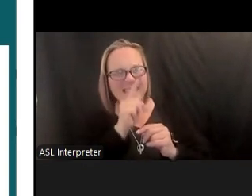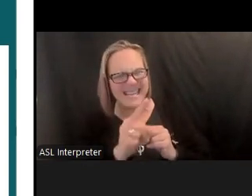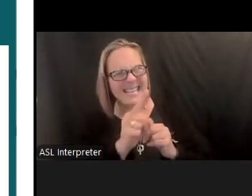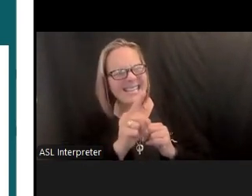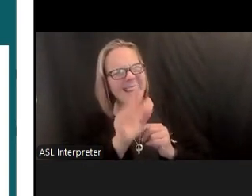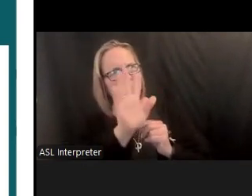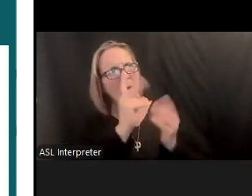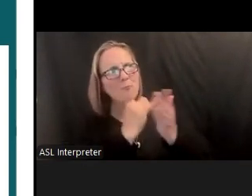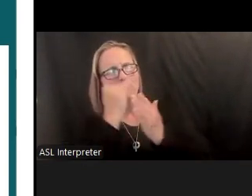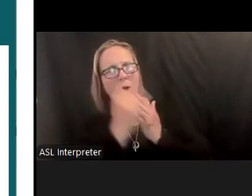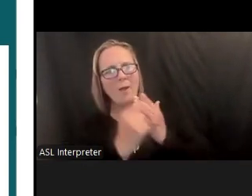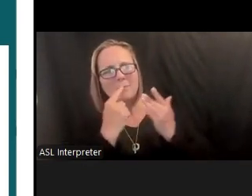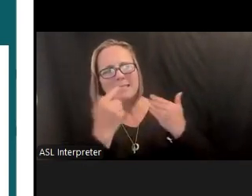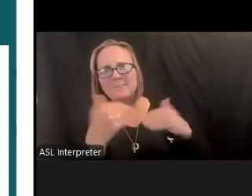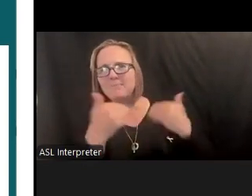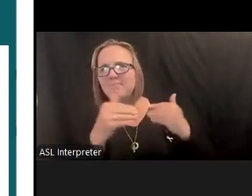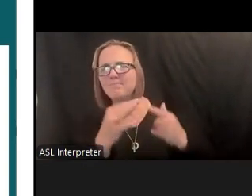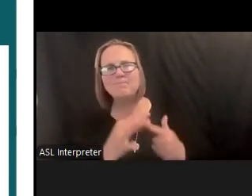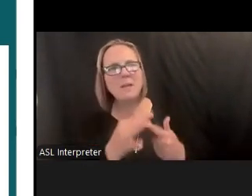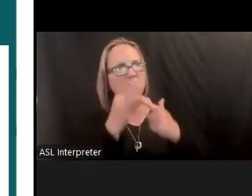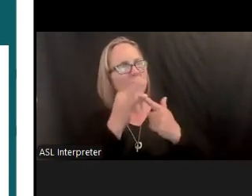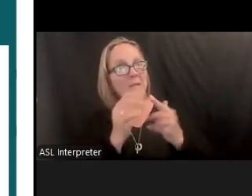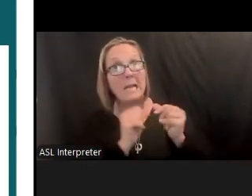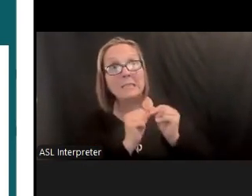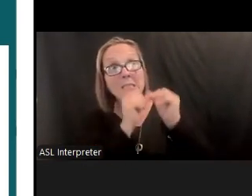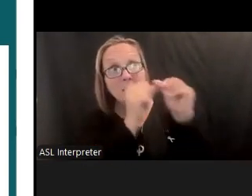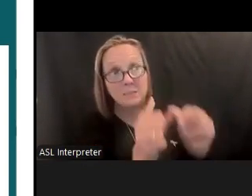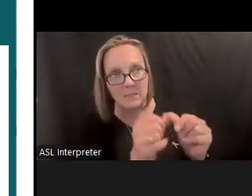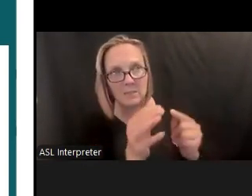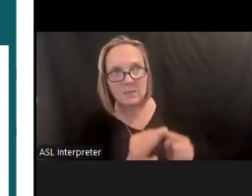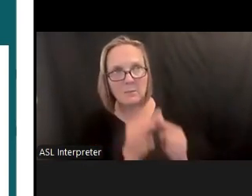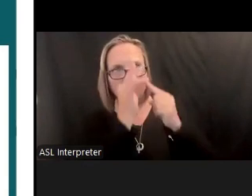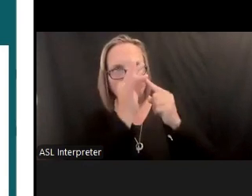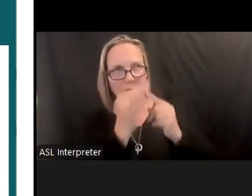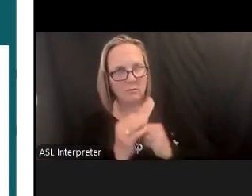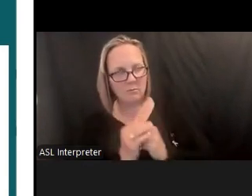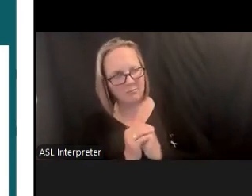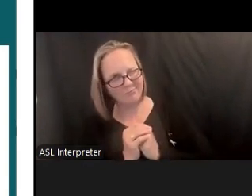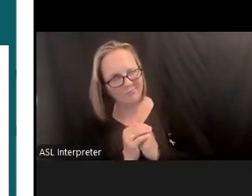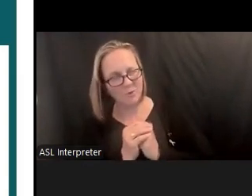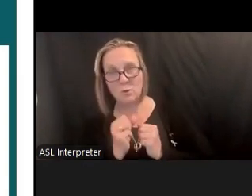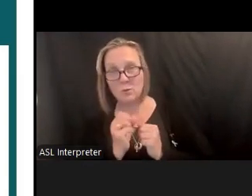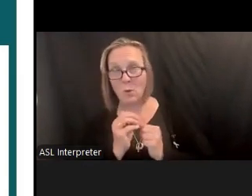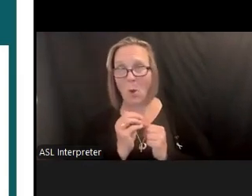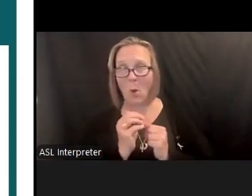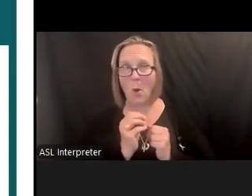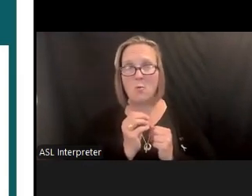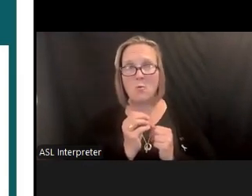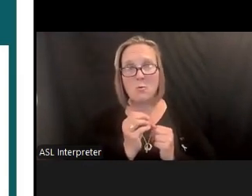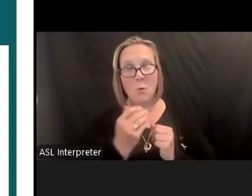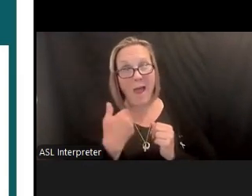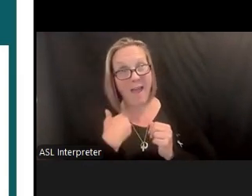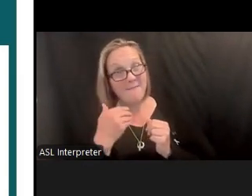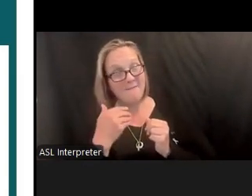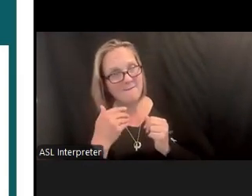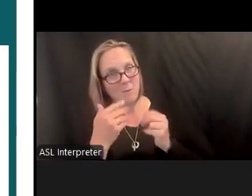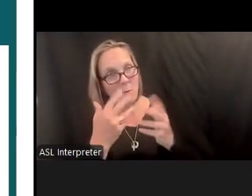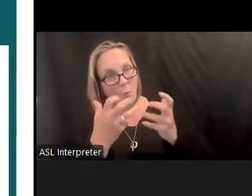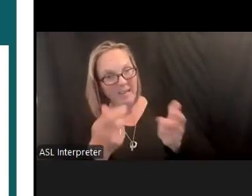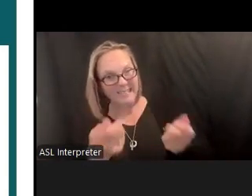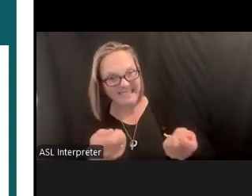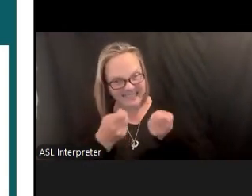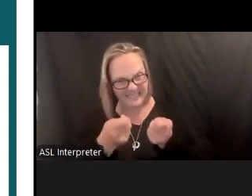their programs. And so if anybody can figure out the right kind of innovative community engagement,